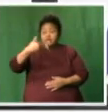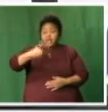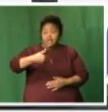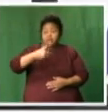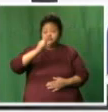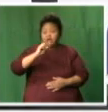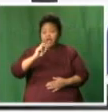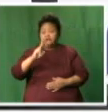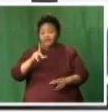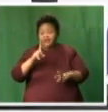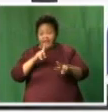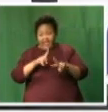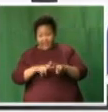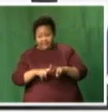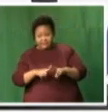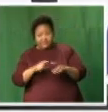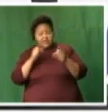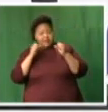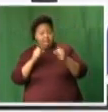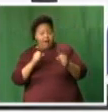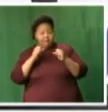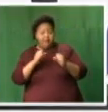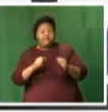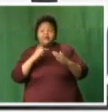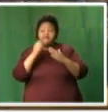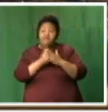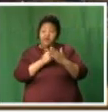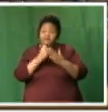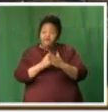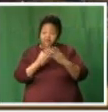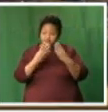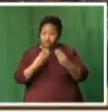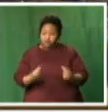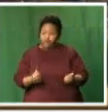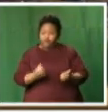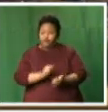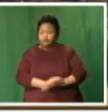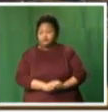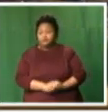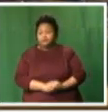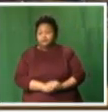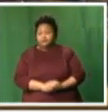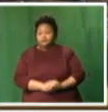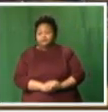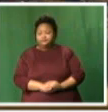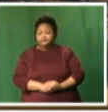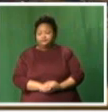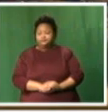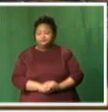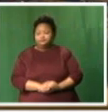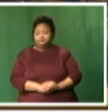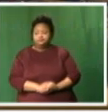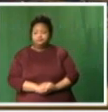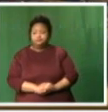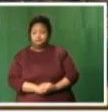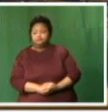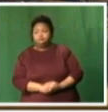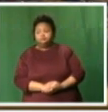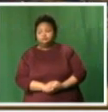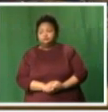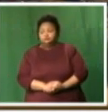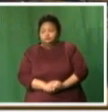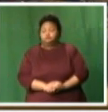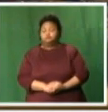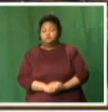which we continue to address in all our programs. Live lisadzinga kucinisa etindzabeni